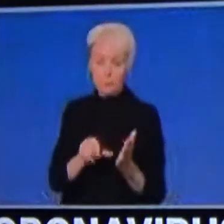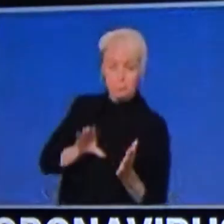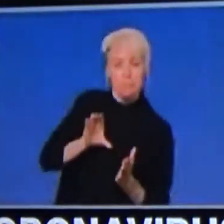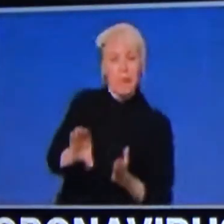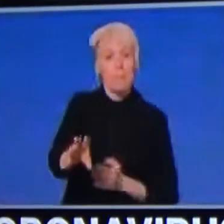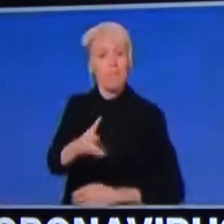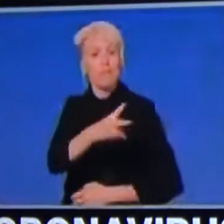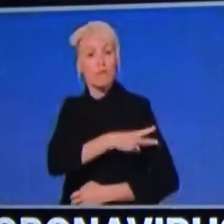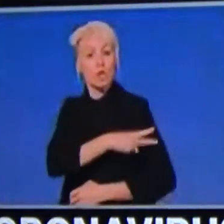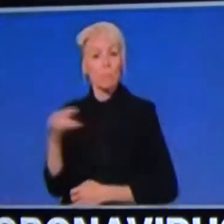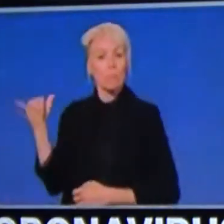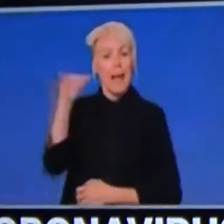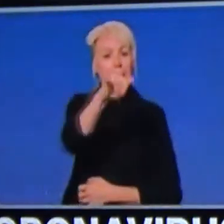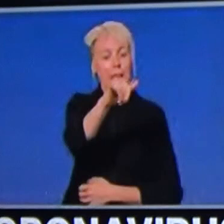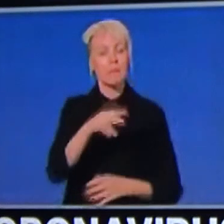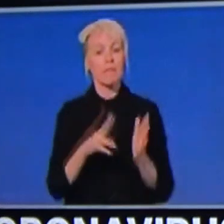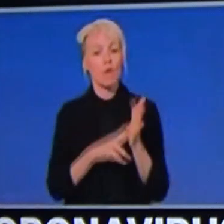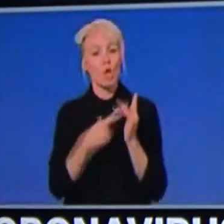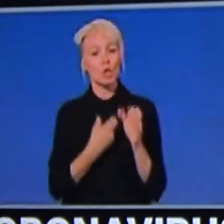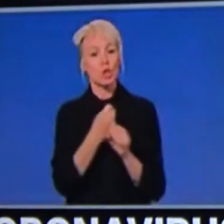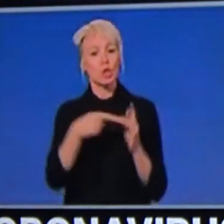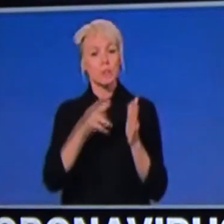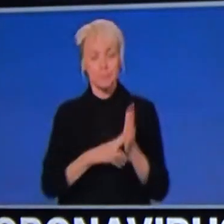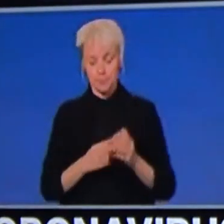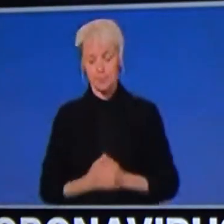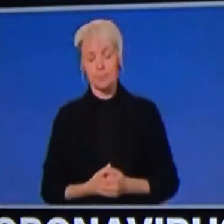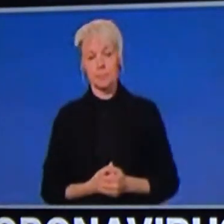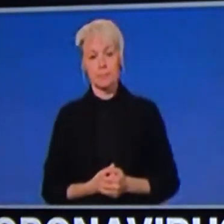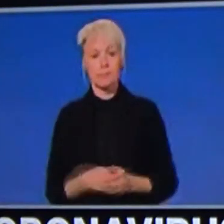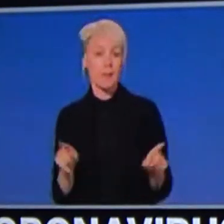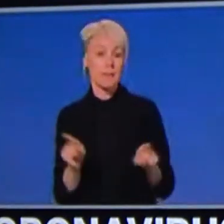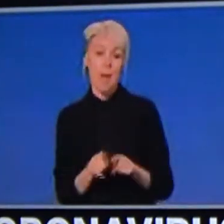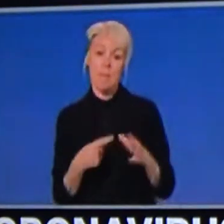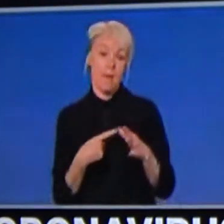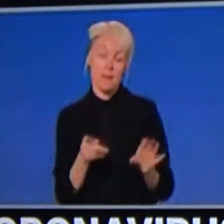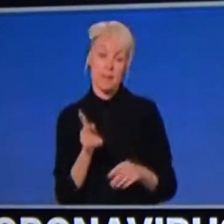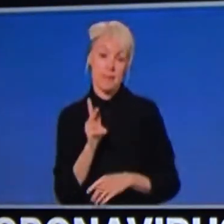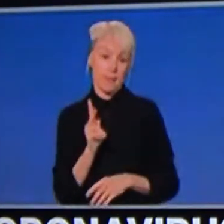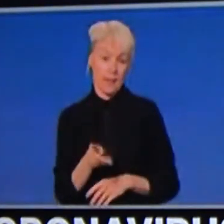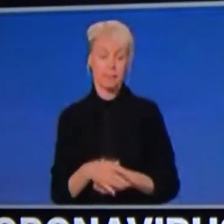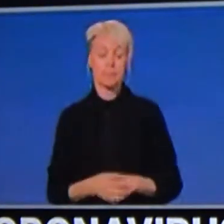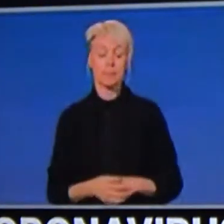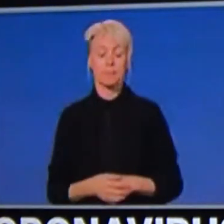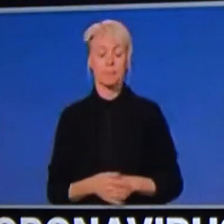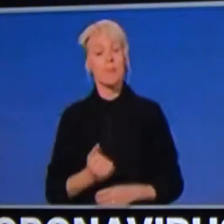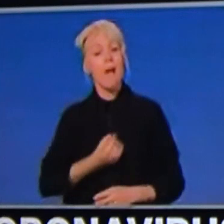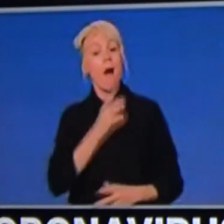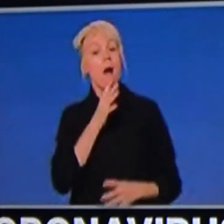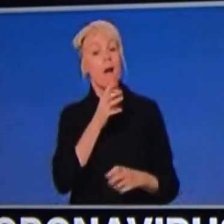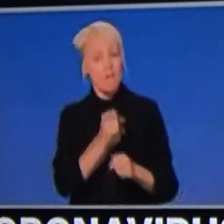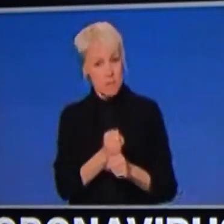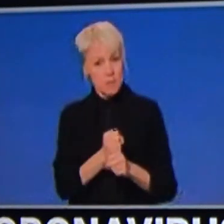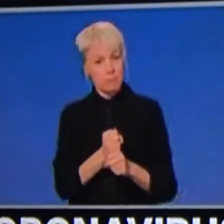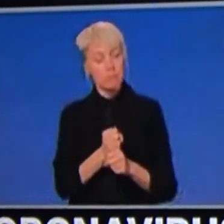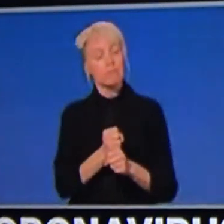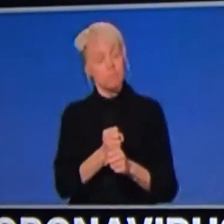give the same answer that I've given to this question each and every time, and that is we, as a government, appreciate